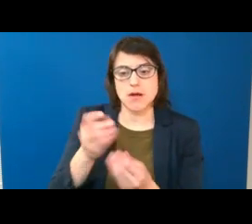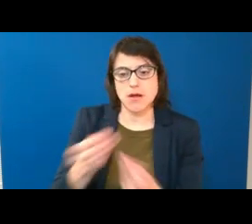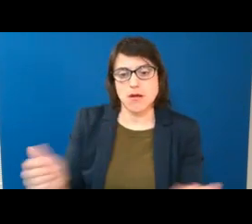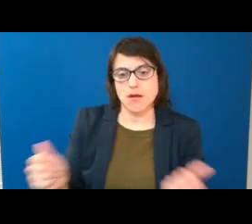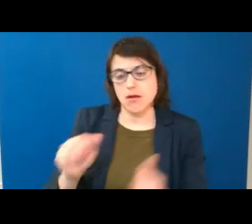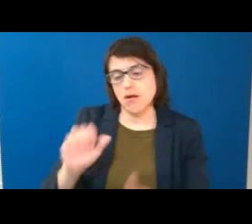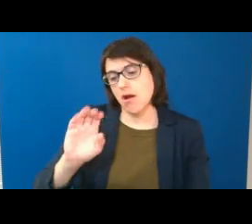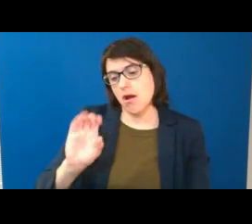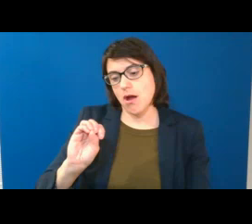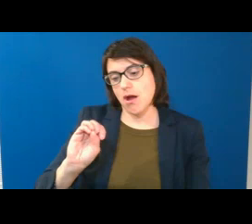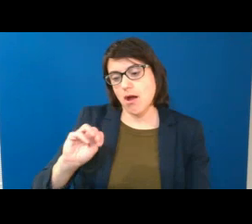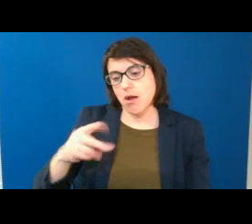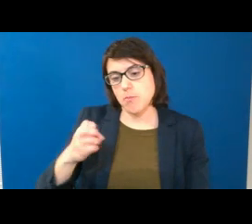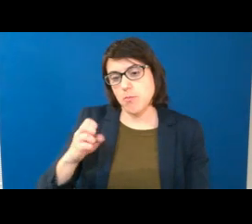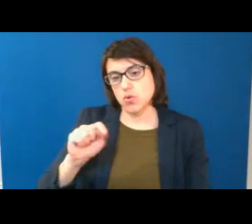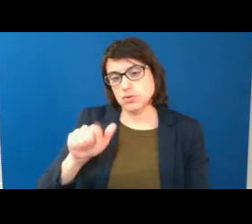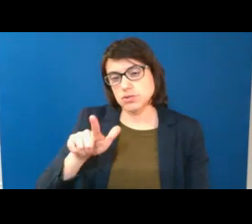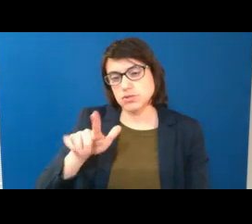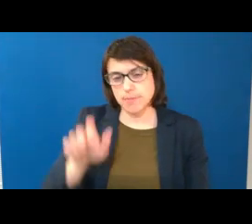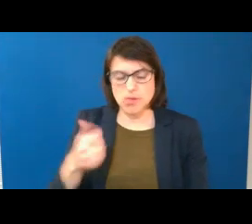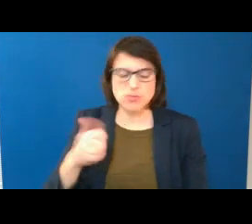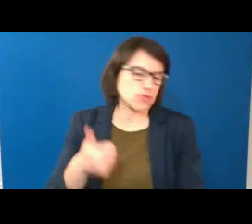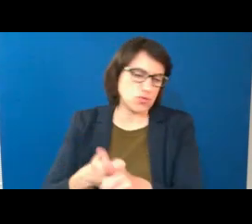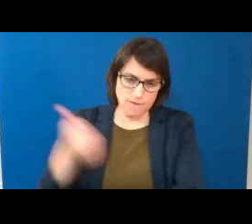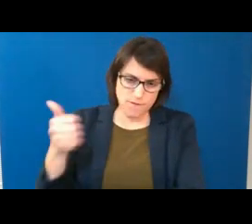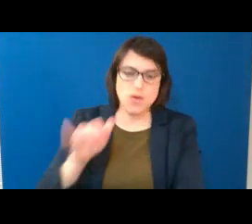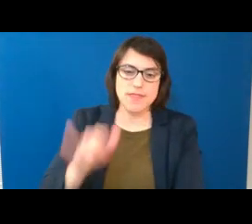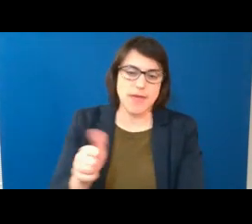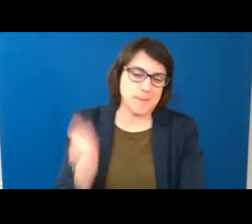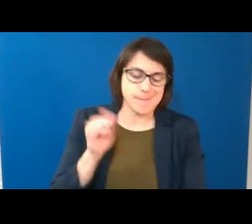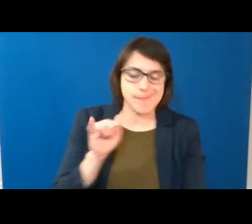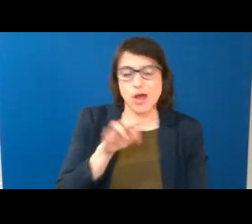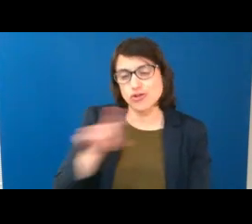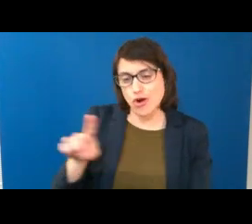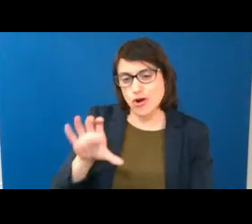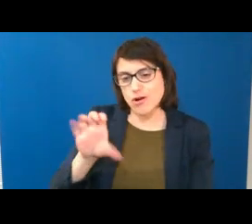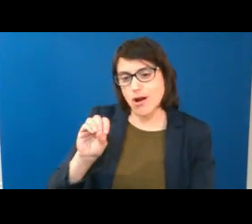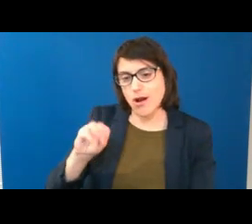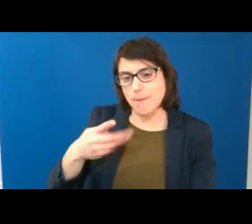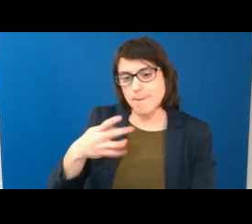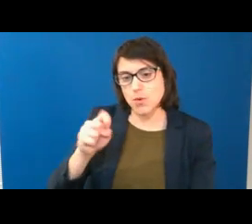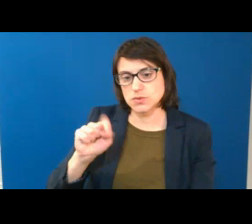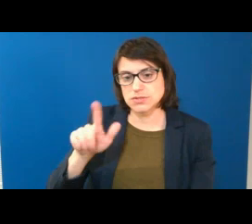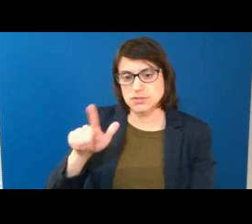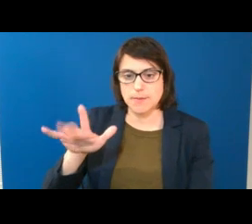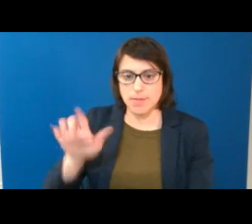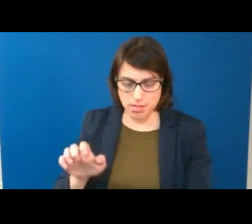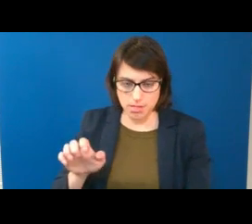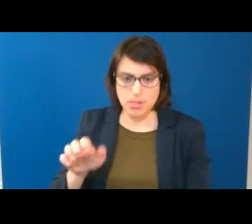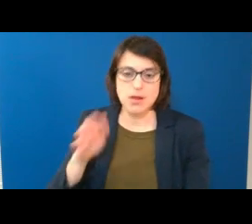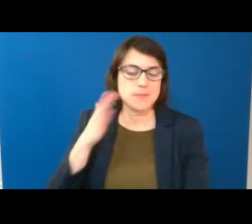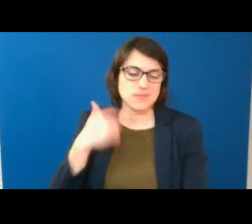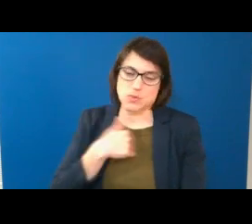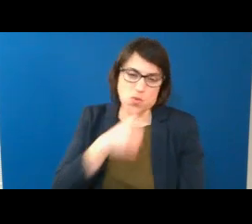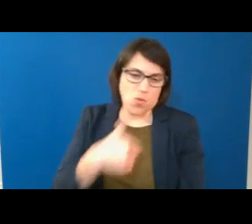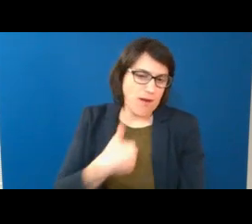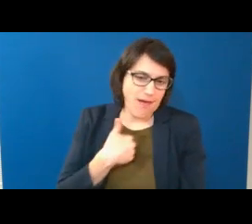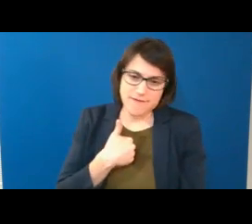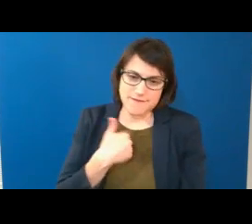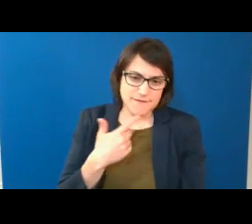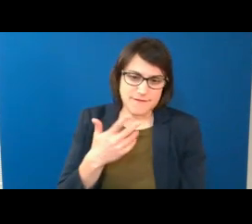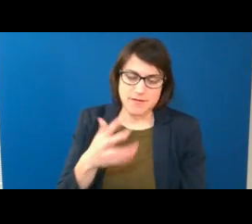and we don't have a commercial composting facility in Florida. So we look for, you know, those reuse options first, and then we'll kind of